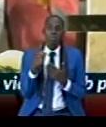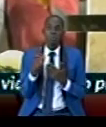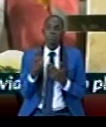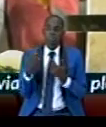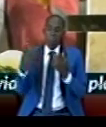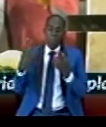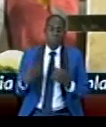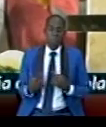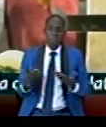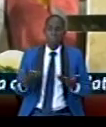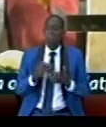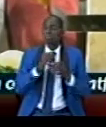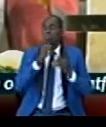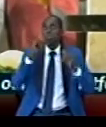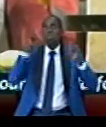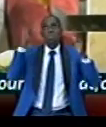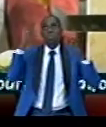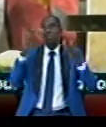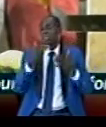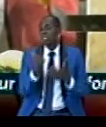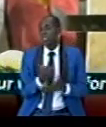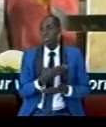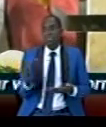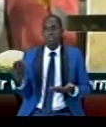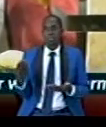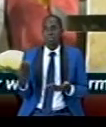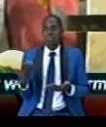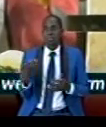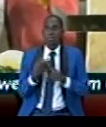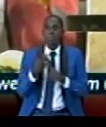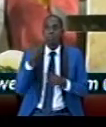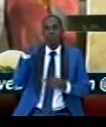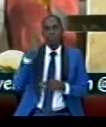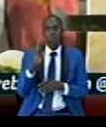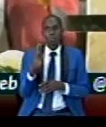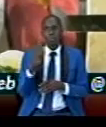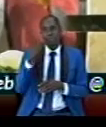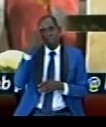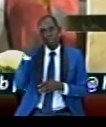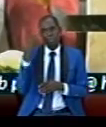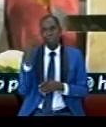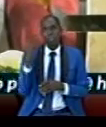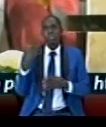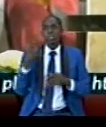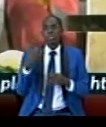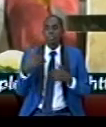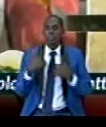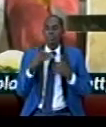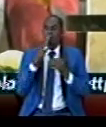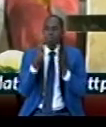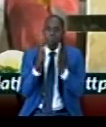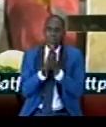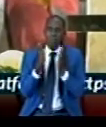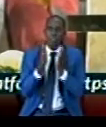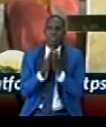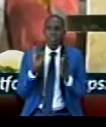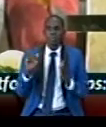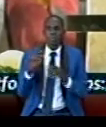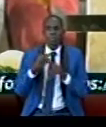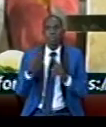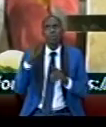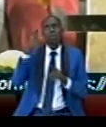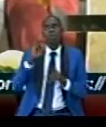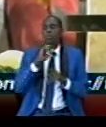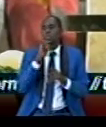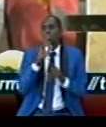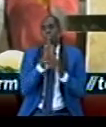expecting anything from God, honestly, because I've equally been praying for a reason, but God hasn't answered. I